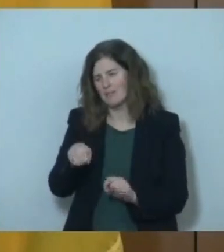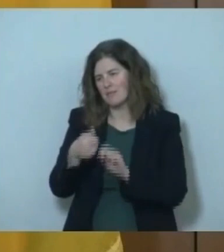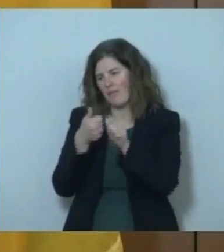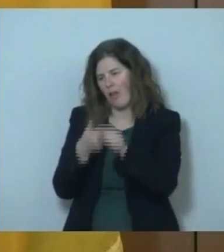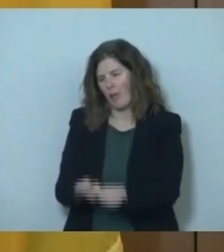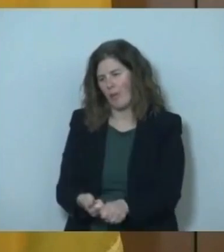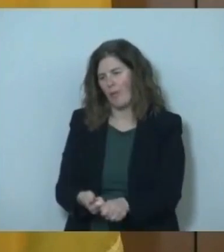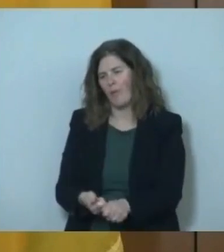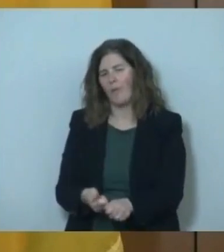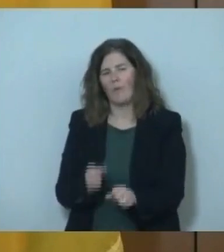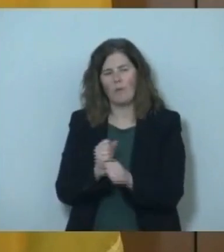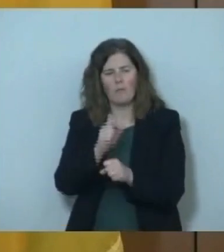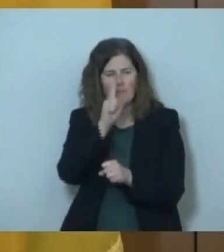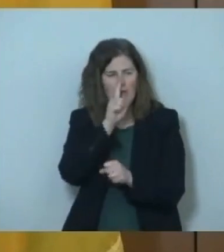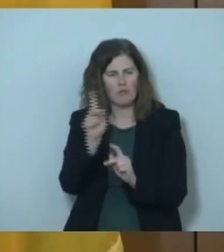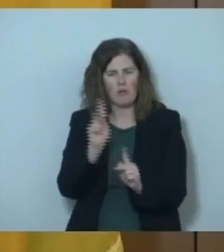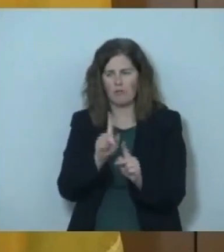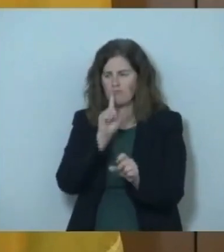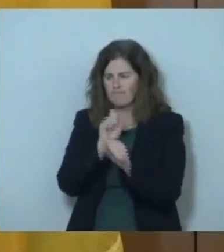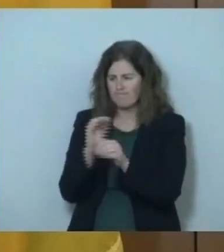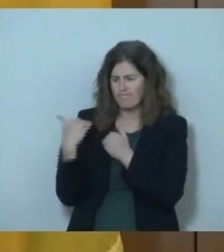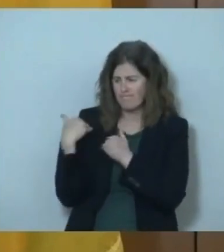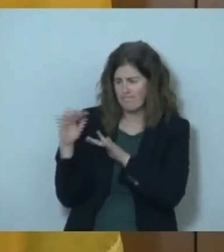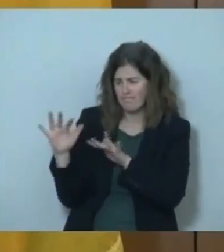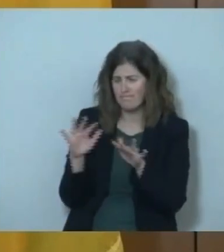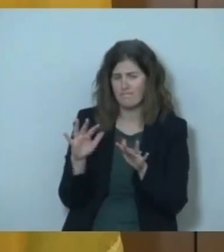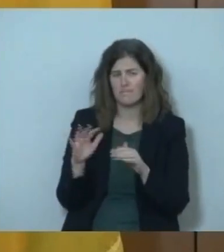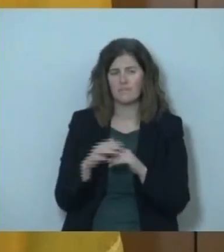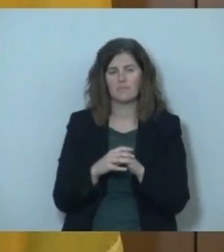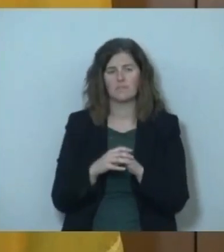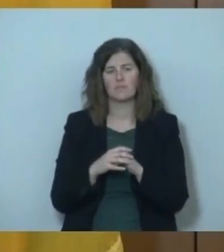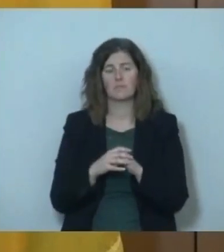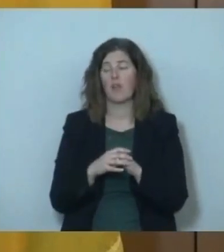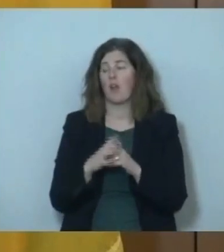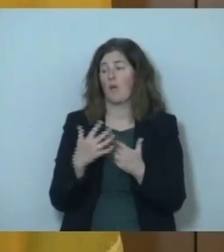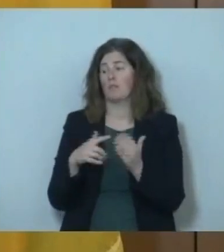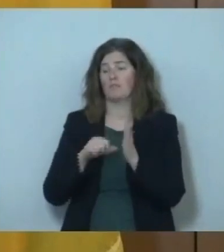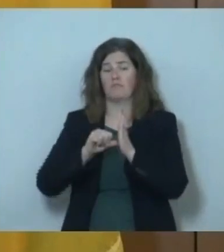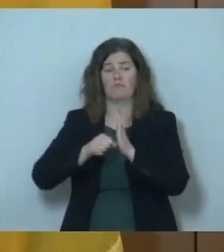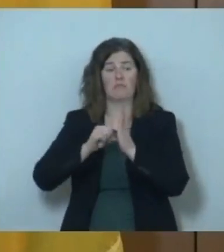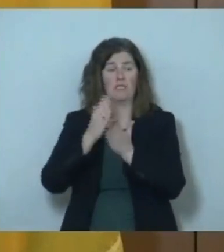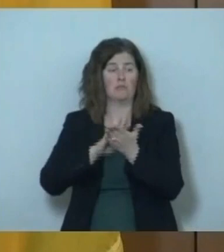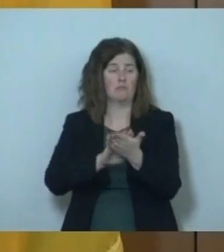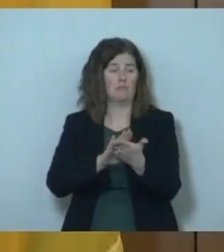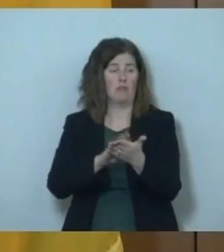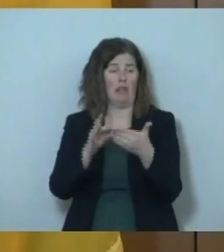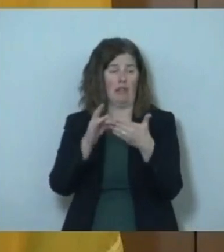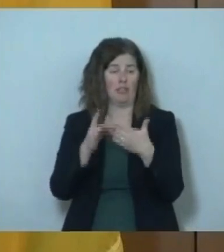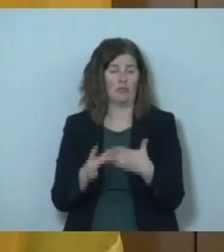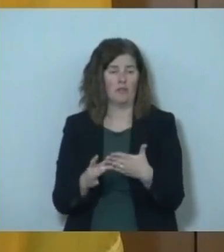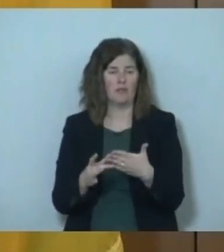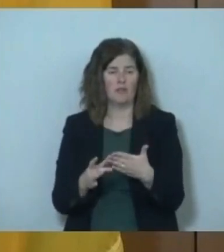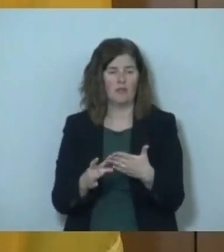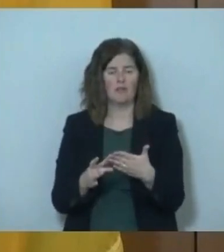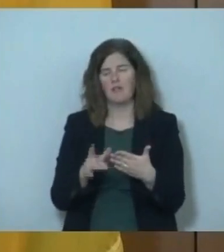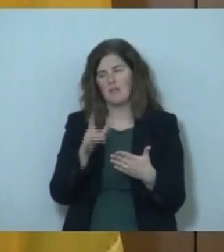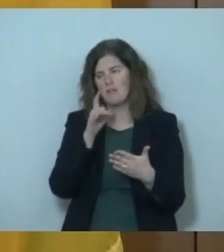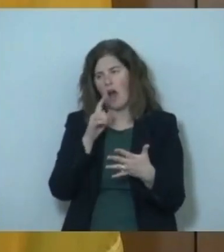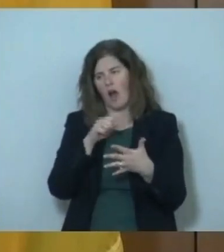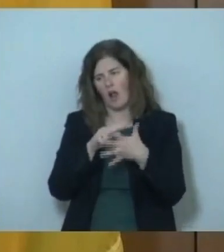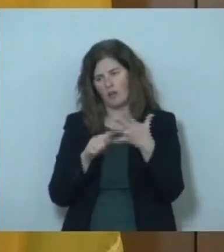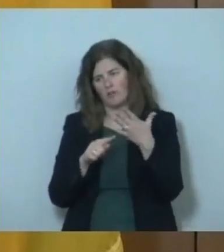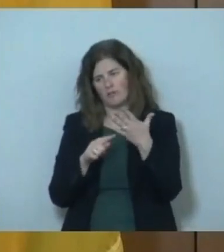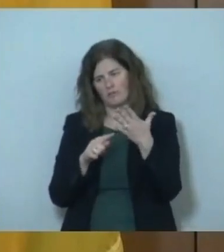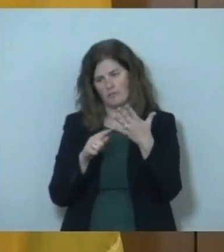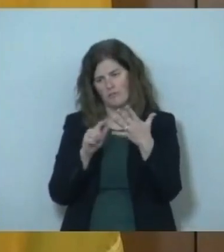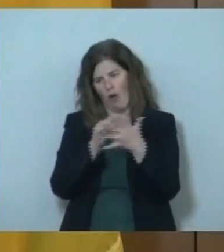going to keep making sure folks are accountable. But I want to highlight some incredible leadership, and it's not the end of leadership, There's a lot of it.